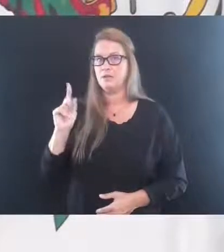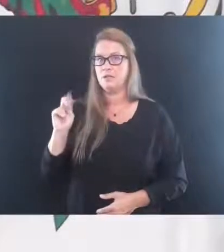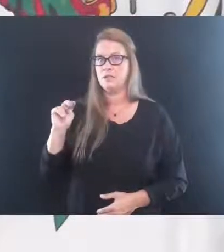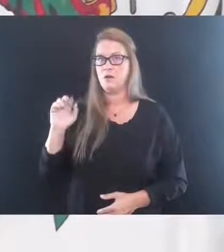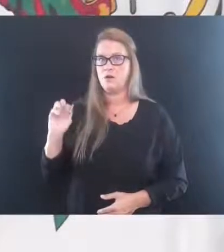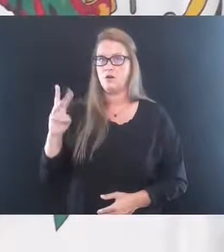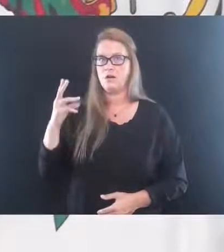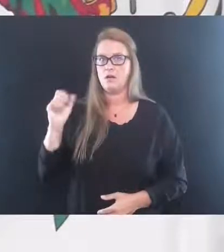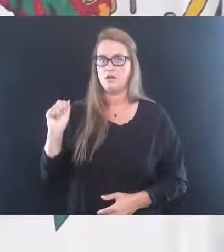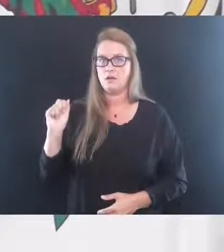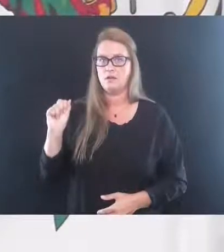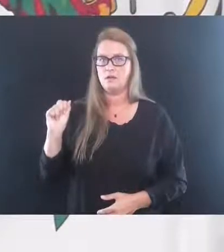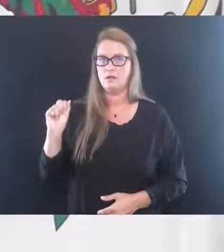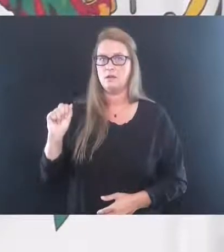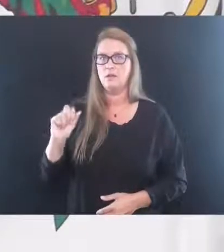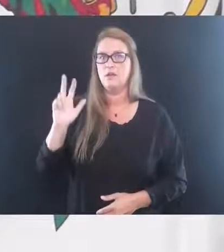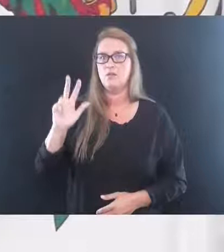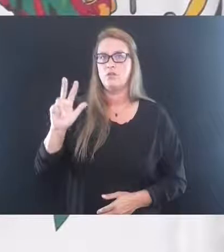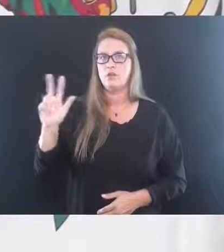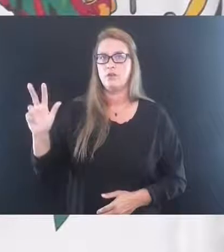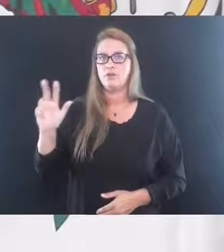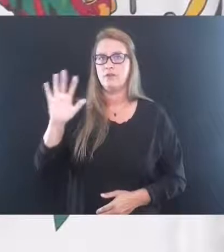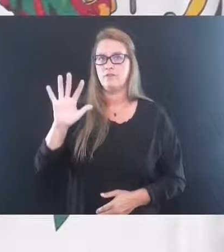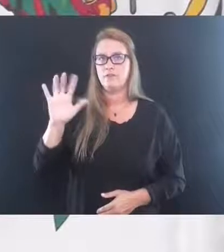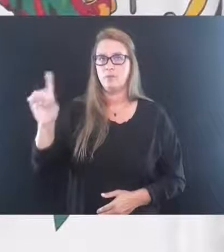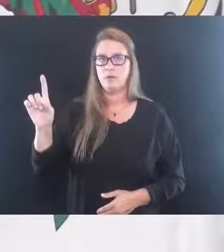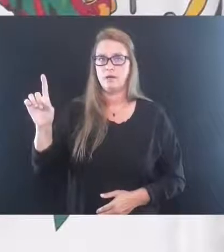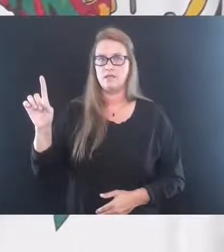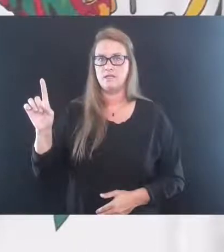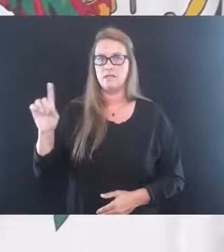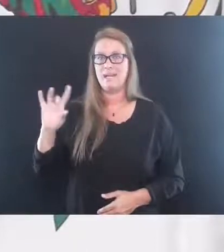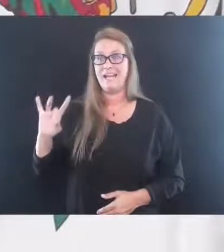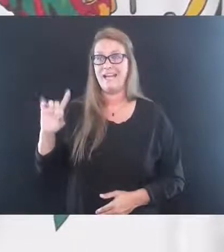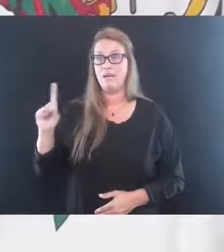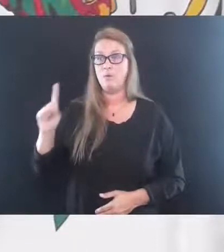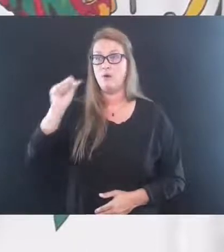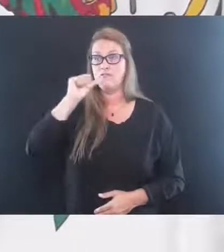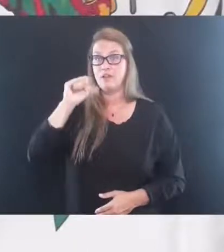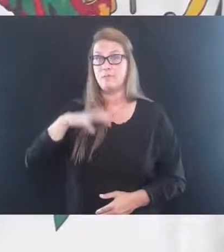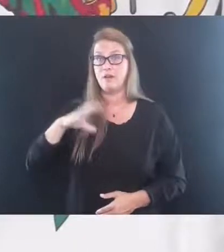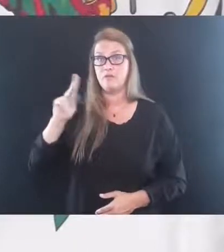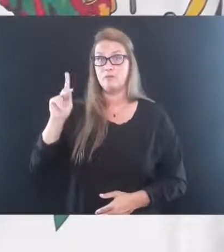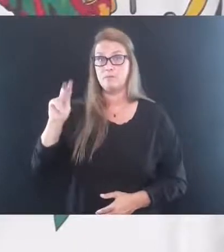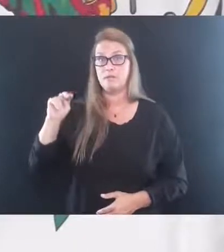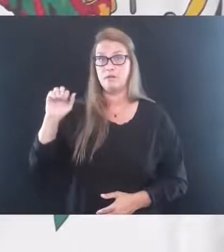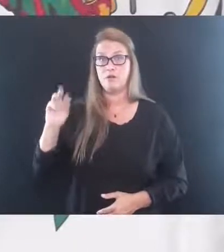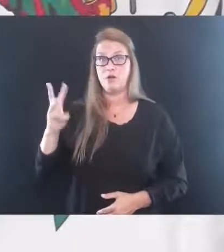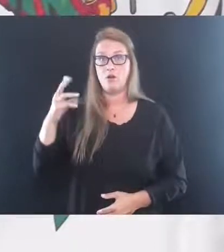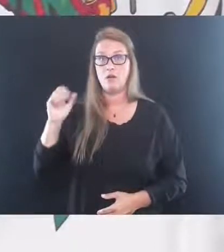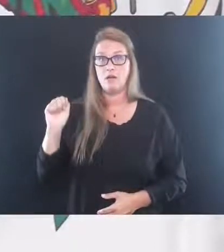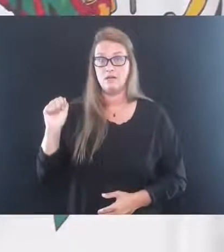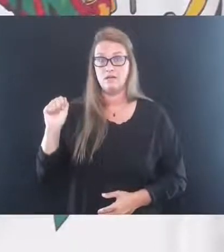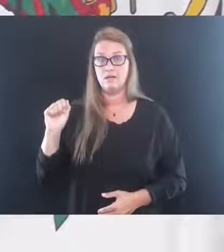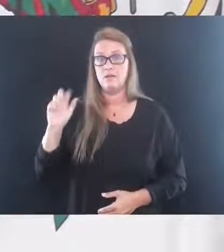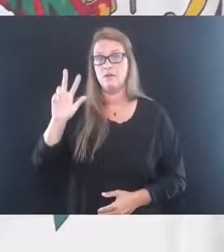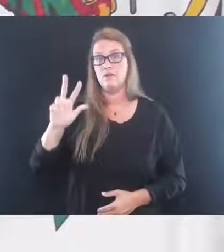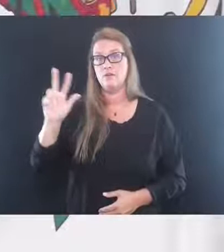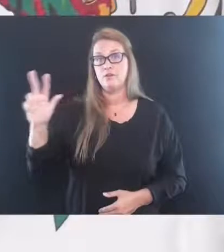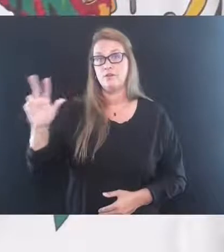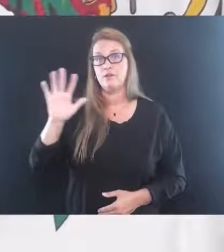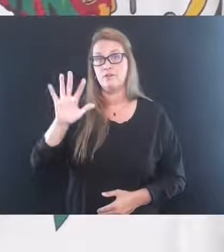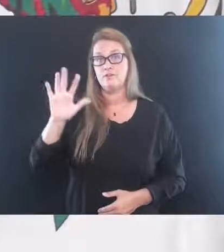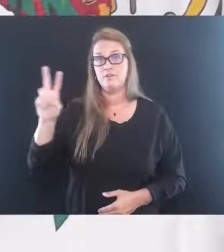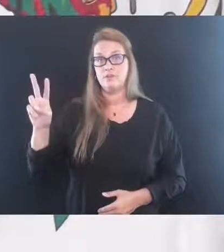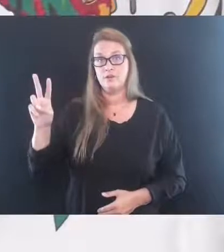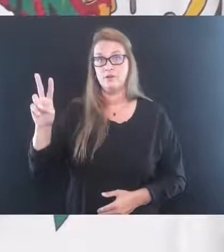County. The 3,351st death is an 81-year-old female from Kanawha County. The